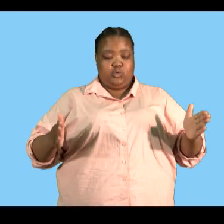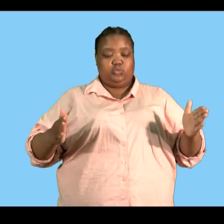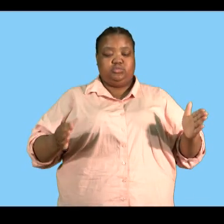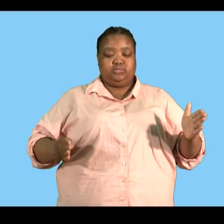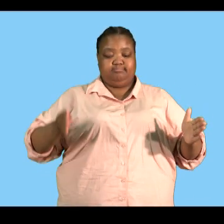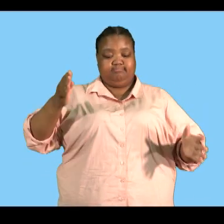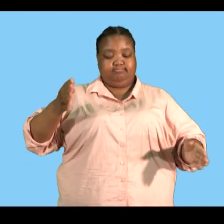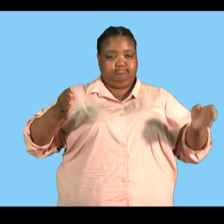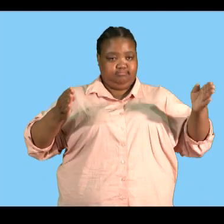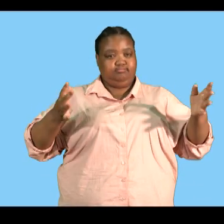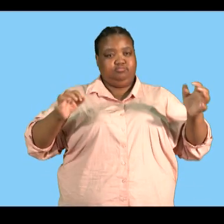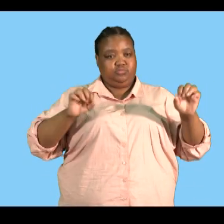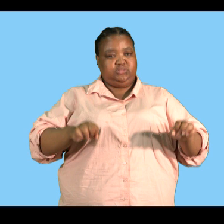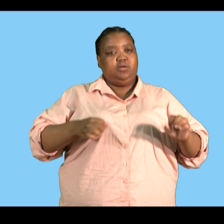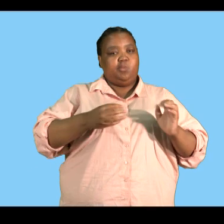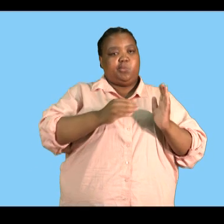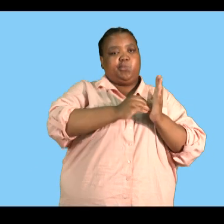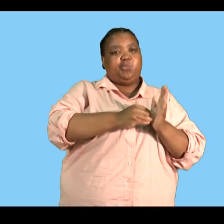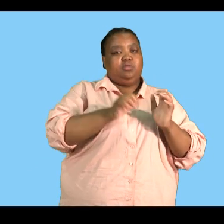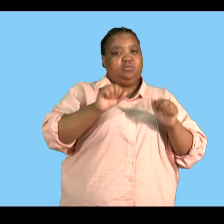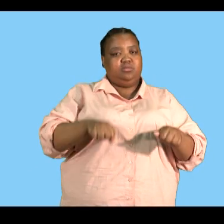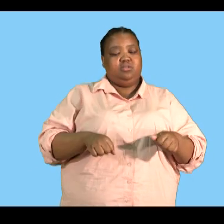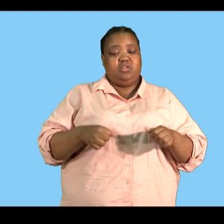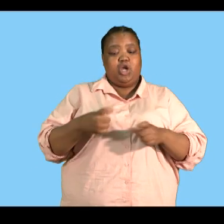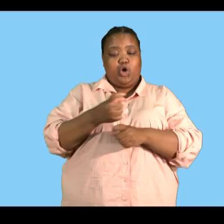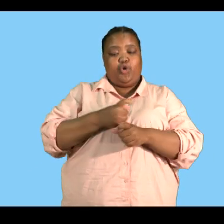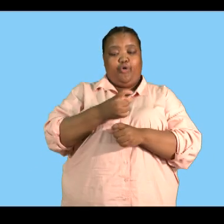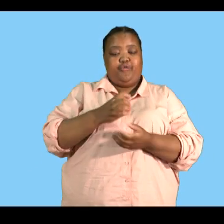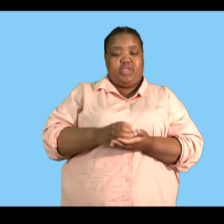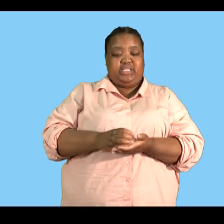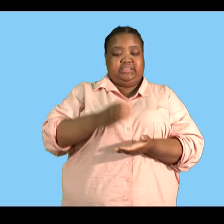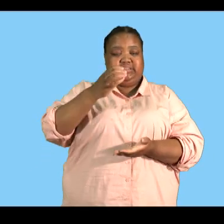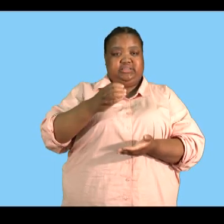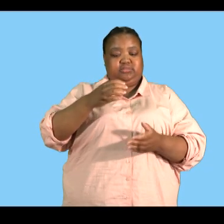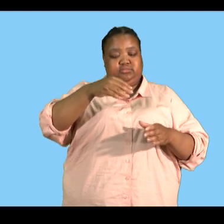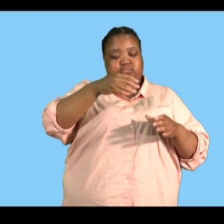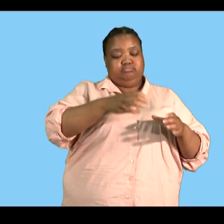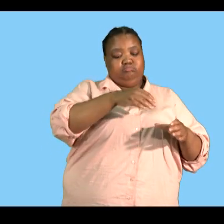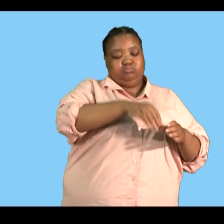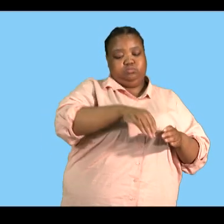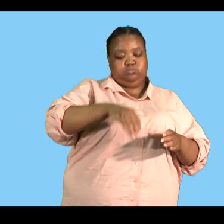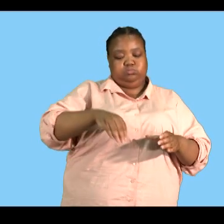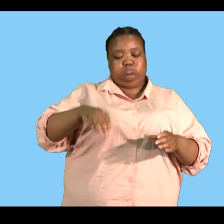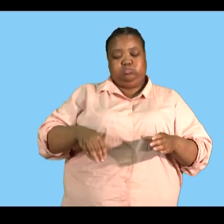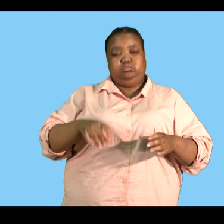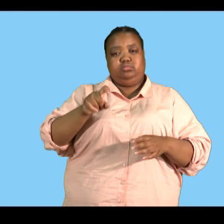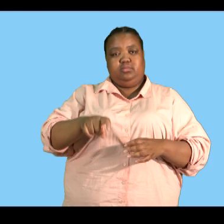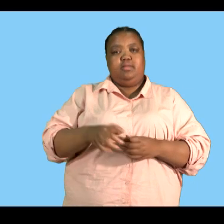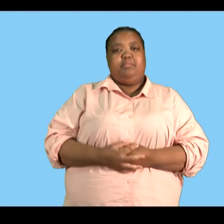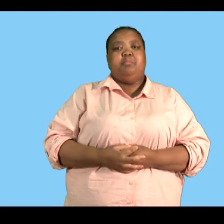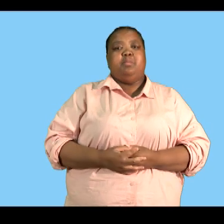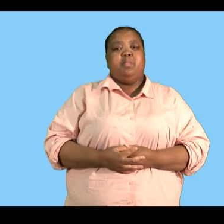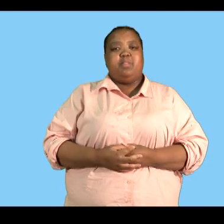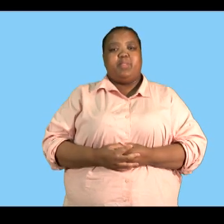box, and we are also given the dimensions of a tin of coffee that needs to be packed. Now the question